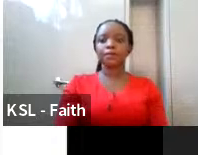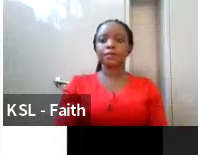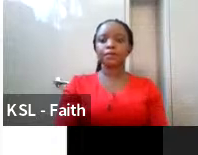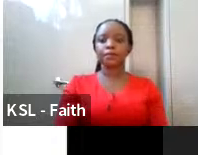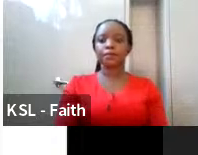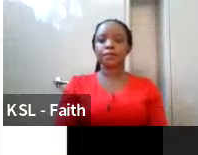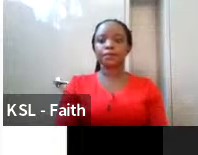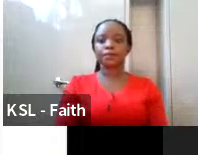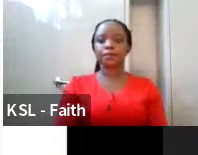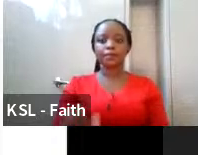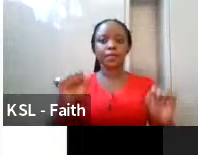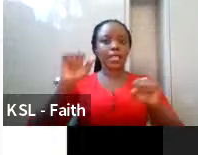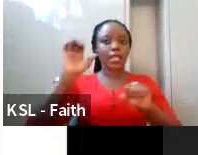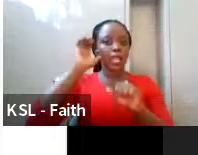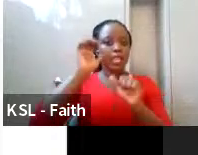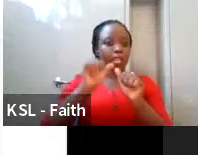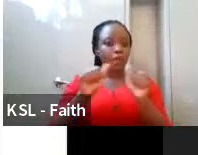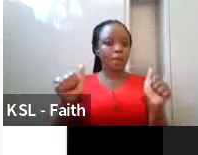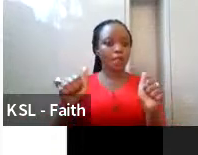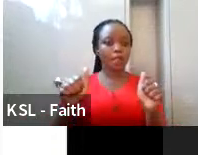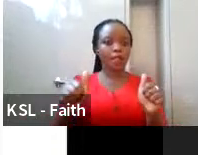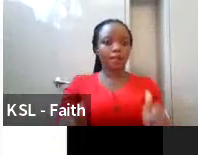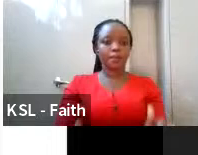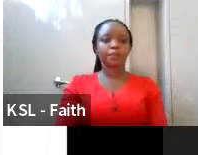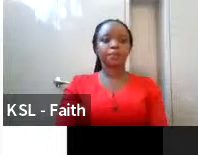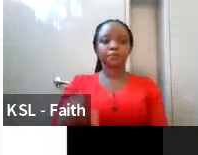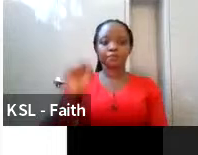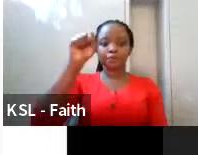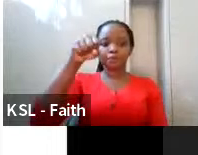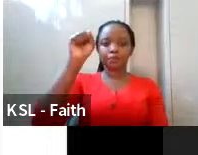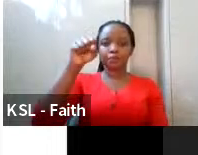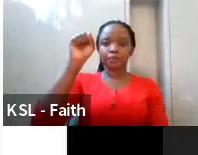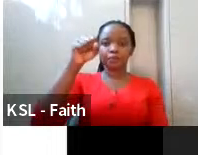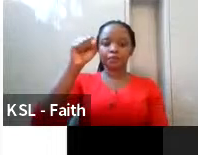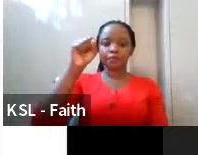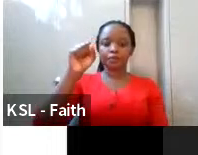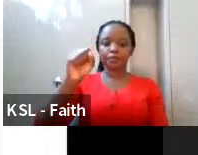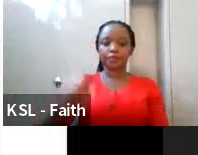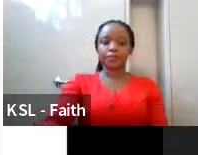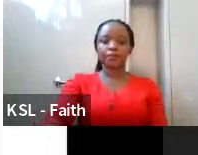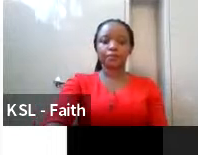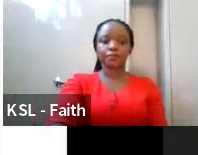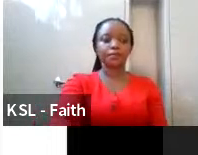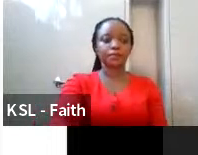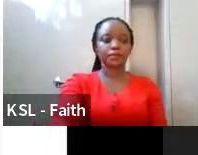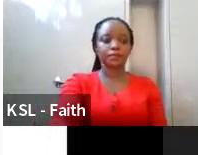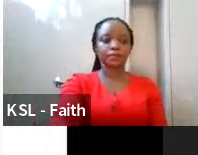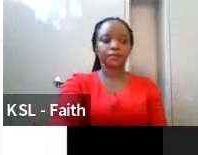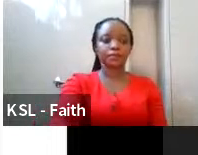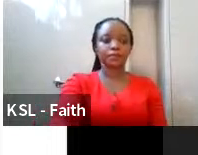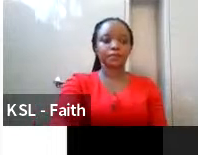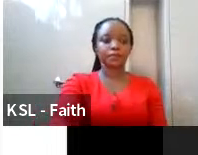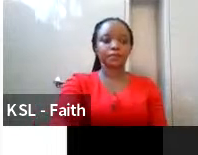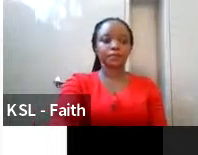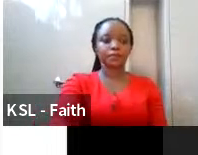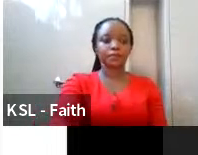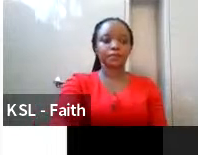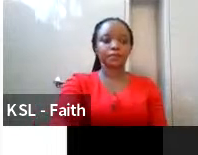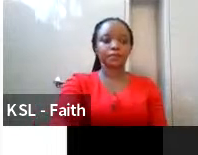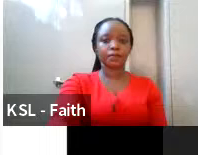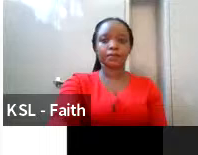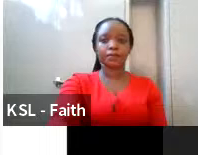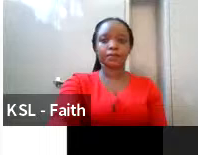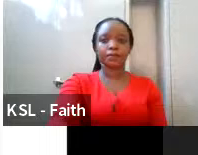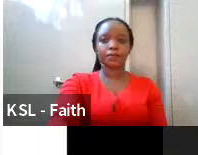Hello, can you hear me? yes, Hilary. Yeah, a quick one. We